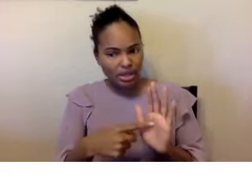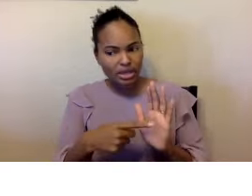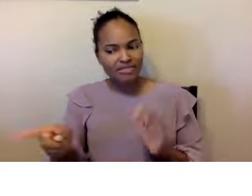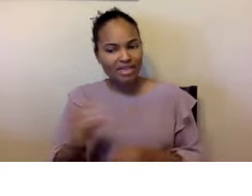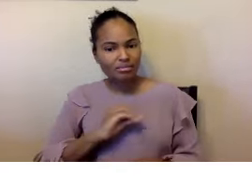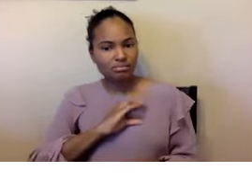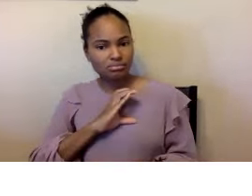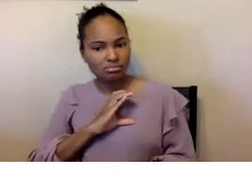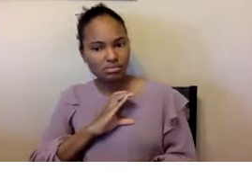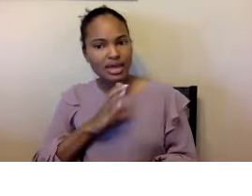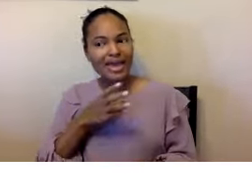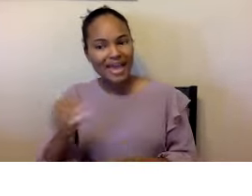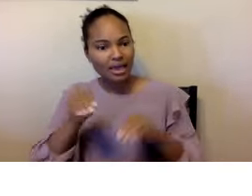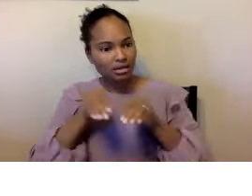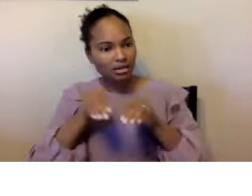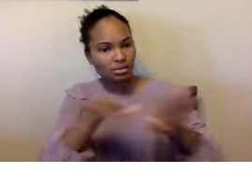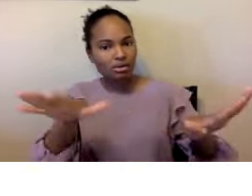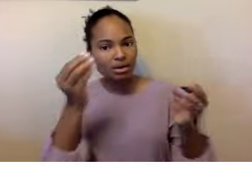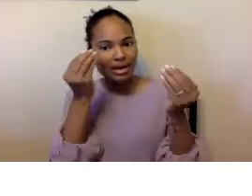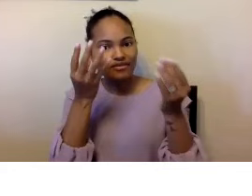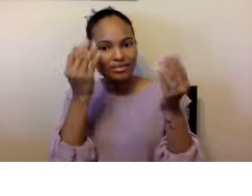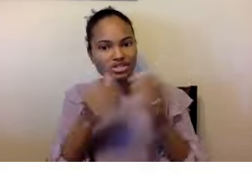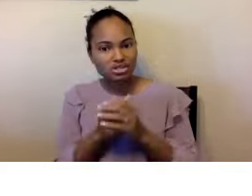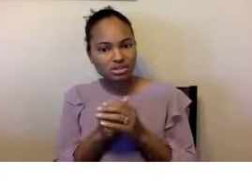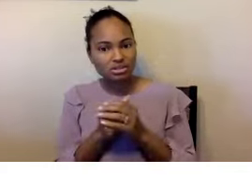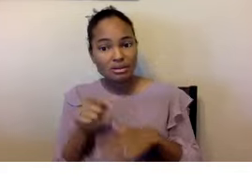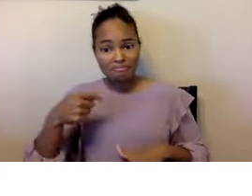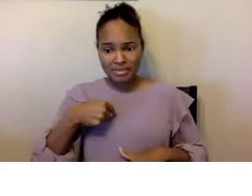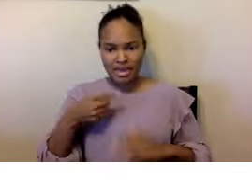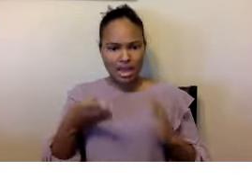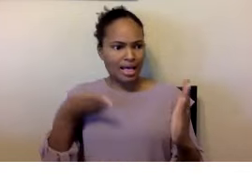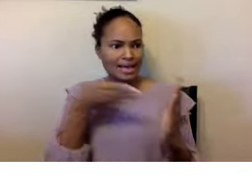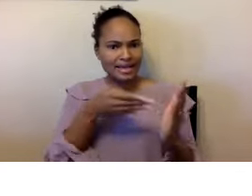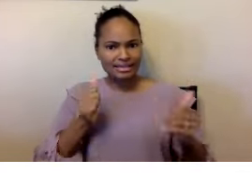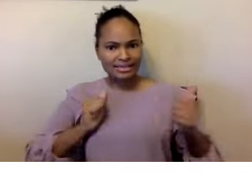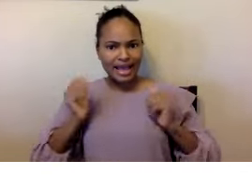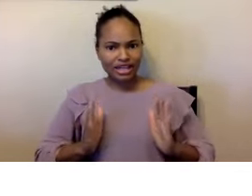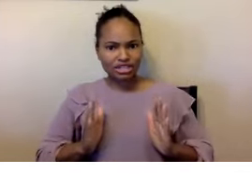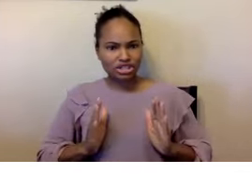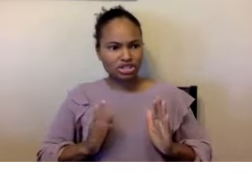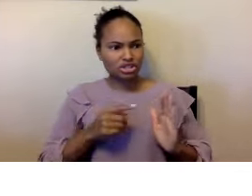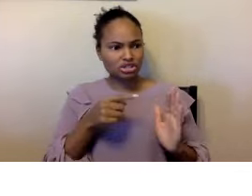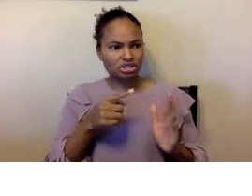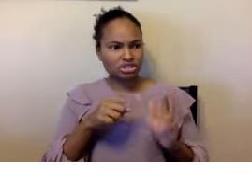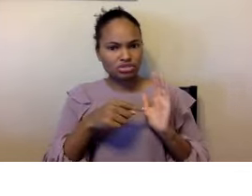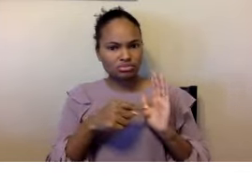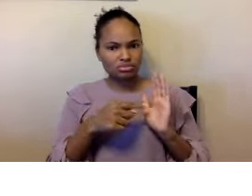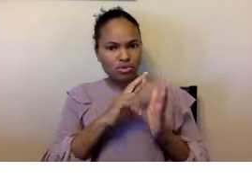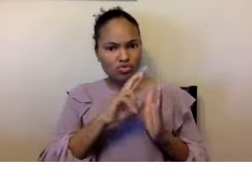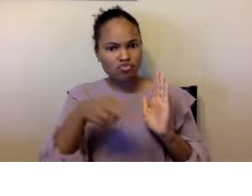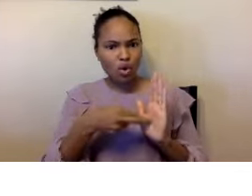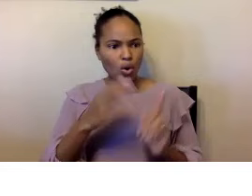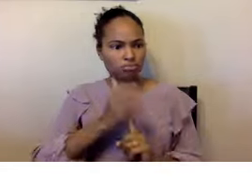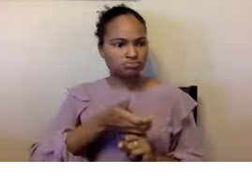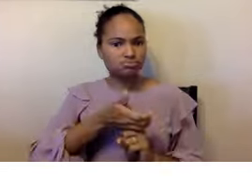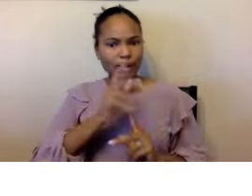stronger. I have nothing against actors portraying people with disabilities, but they need to understand